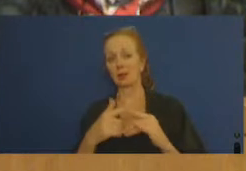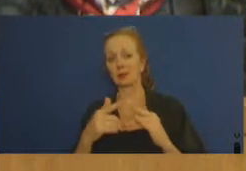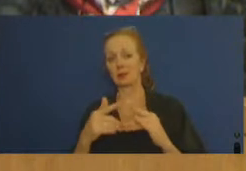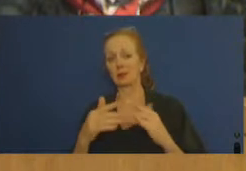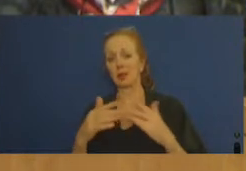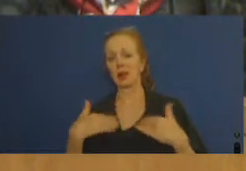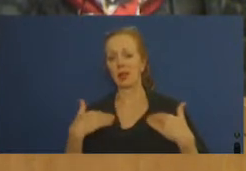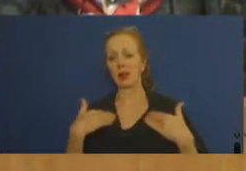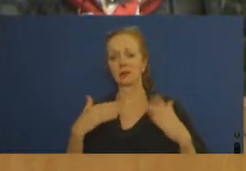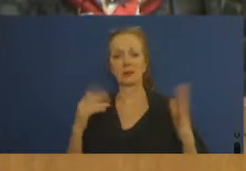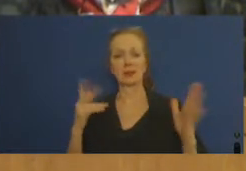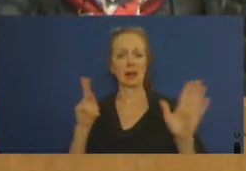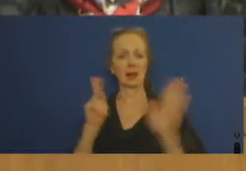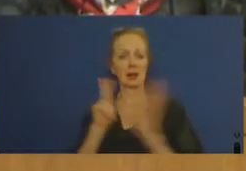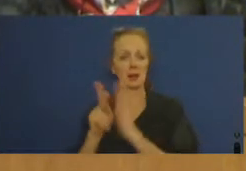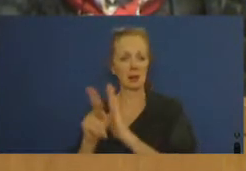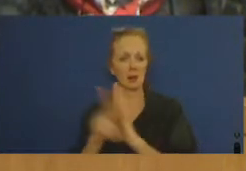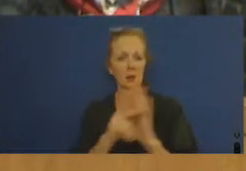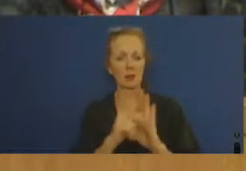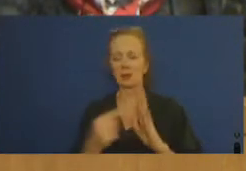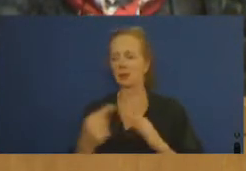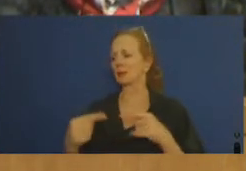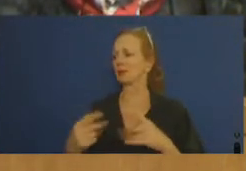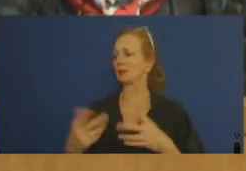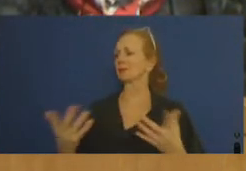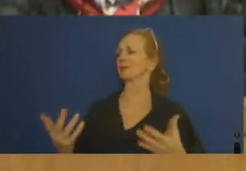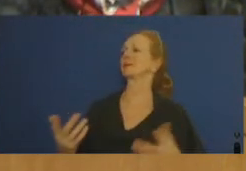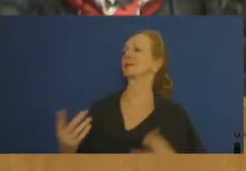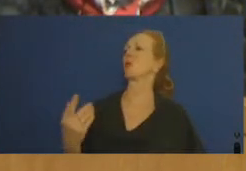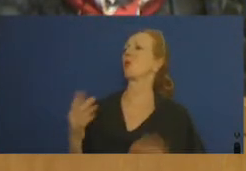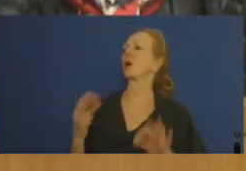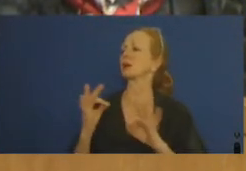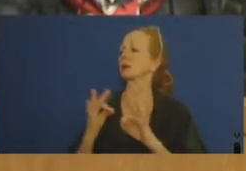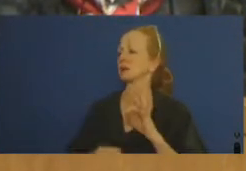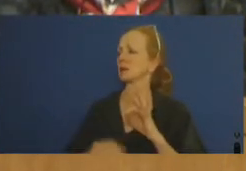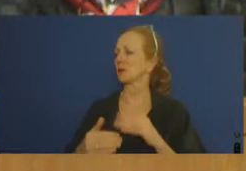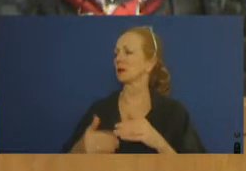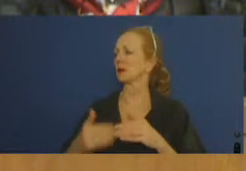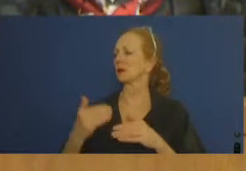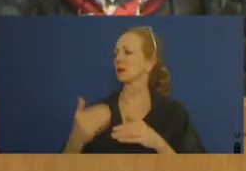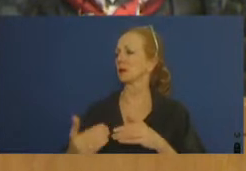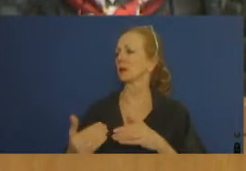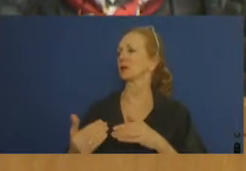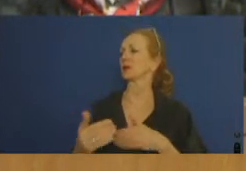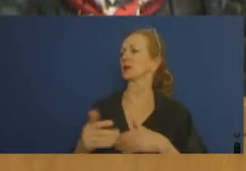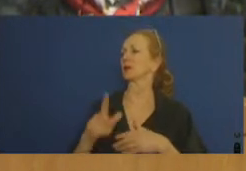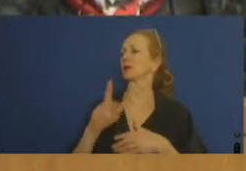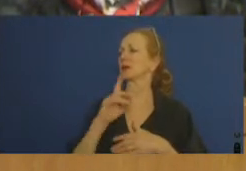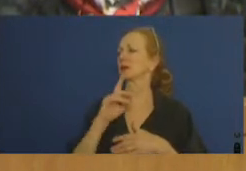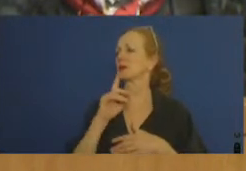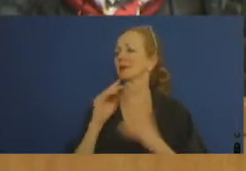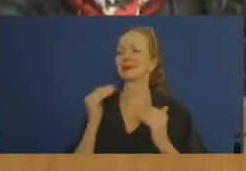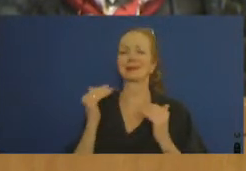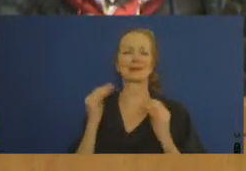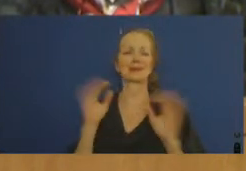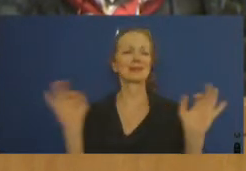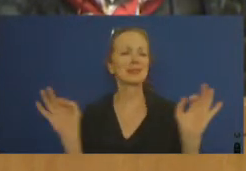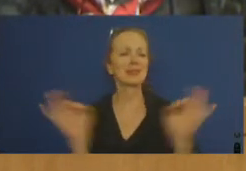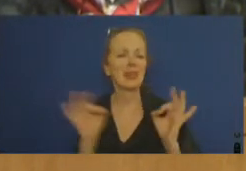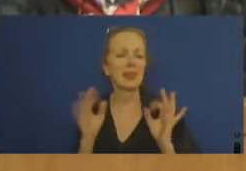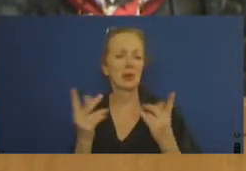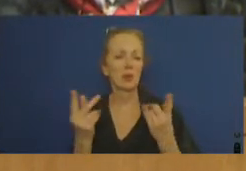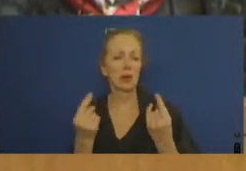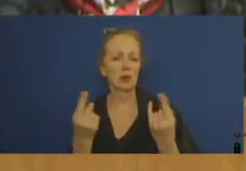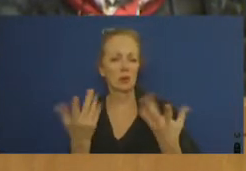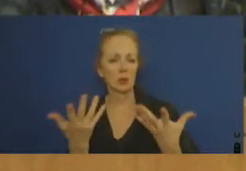we debate whether or not we can take this one simple step. It is really the very least we can do. What